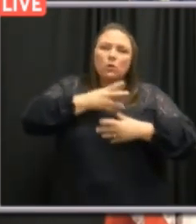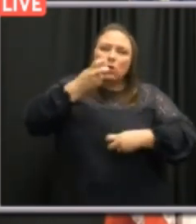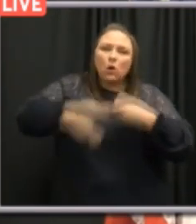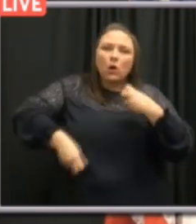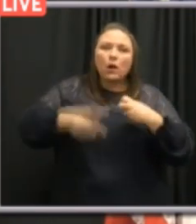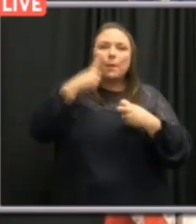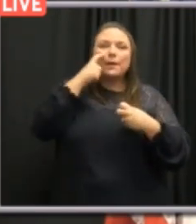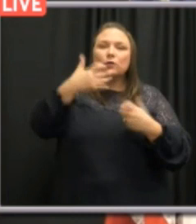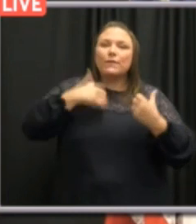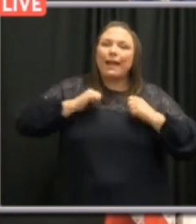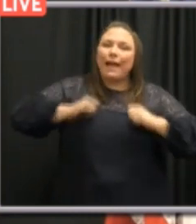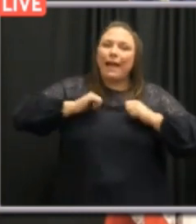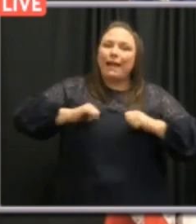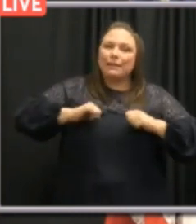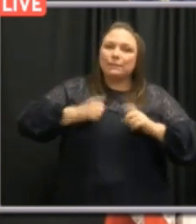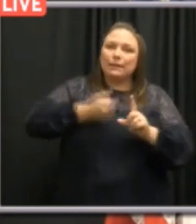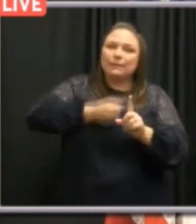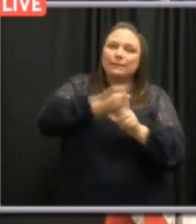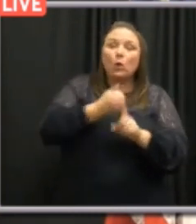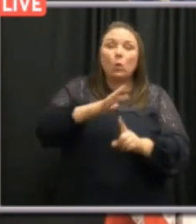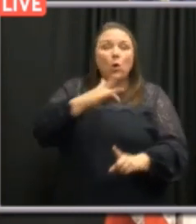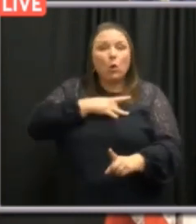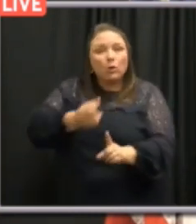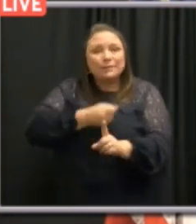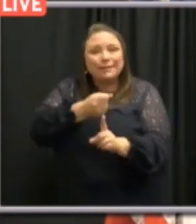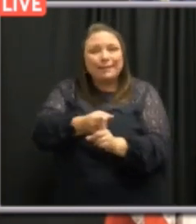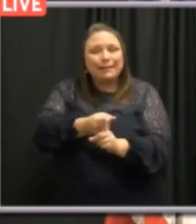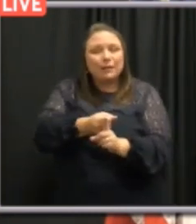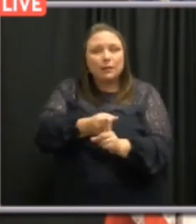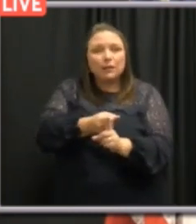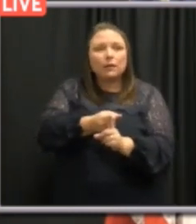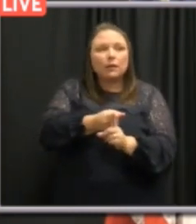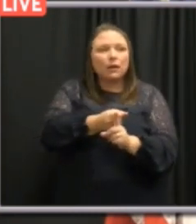having an asthma attack, or you may be having a heart attack. And I think